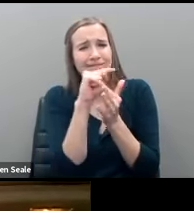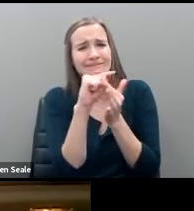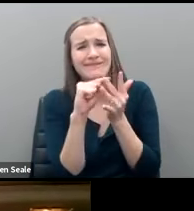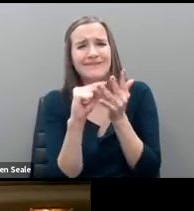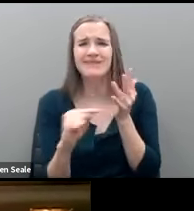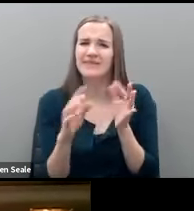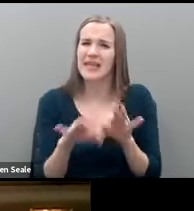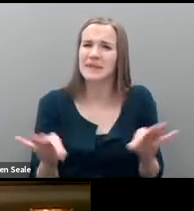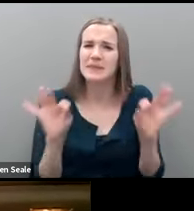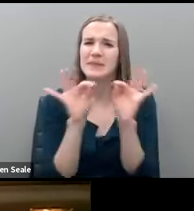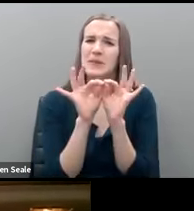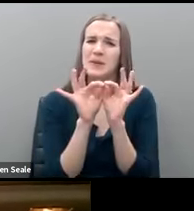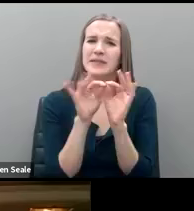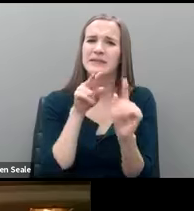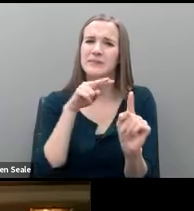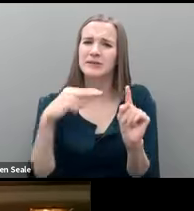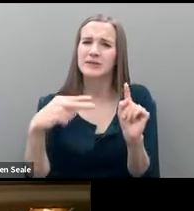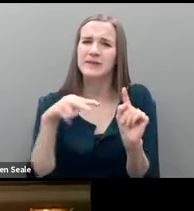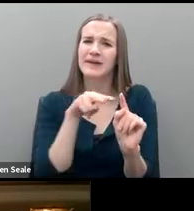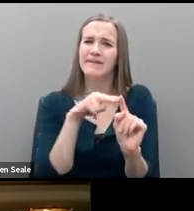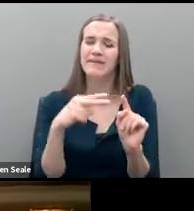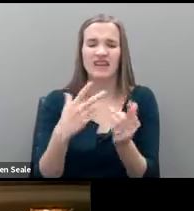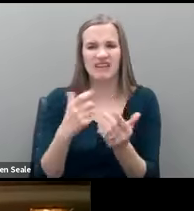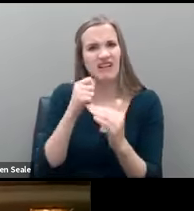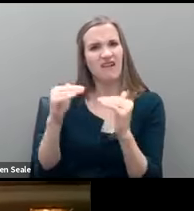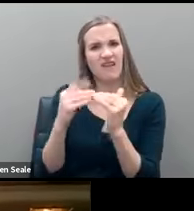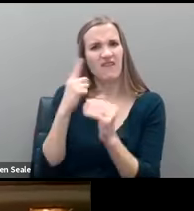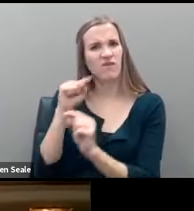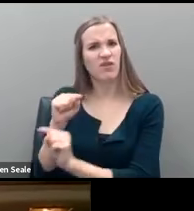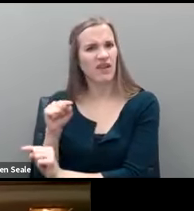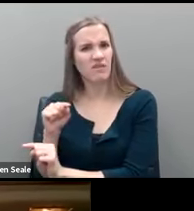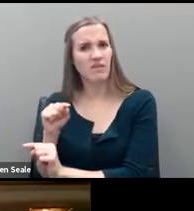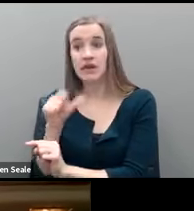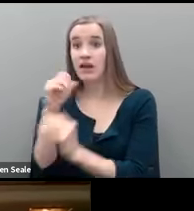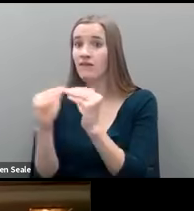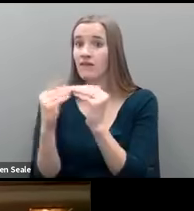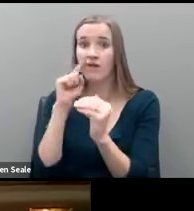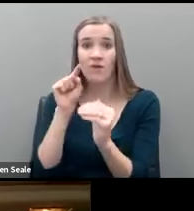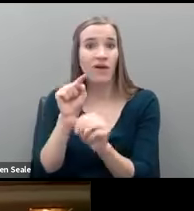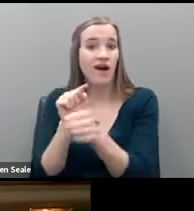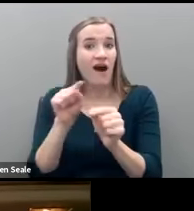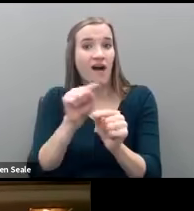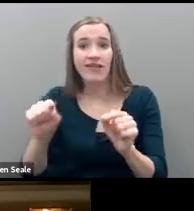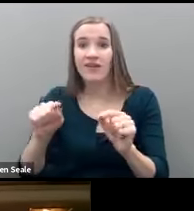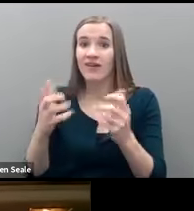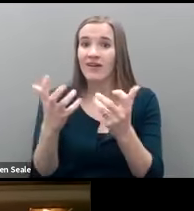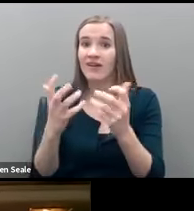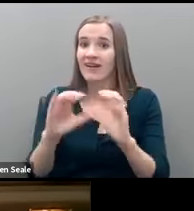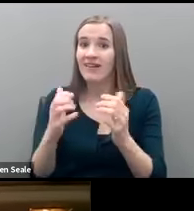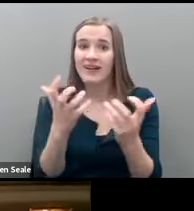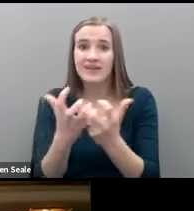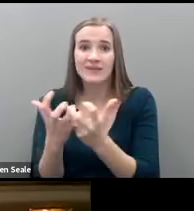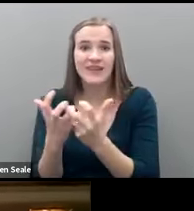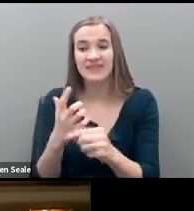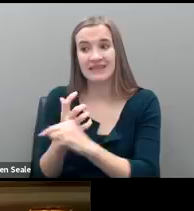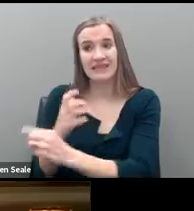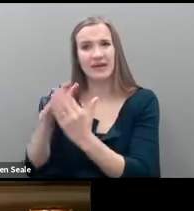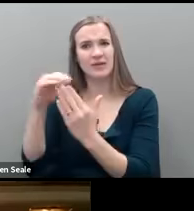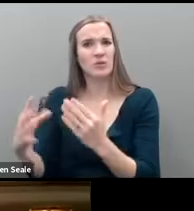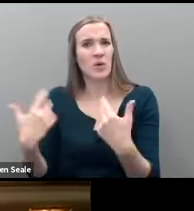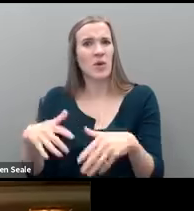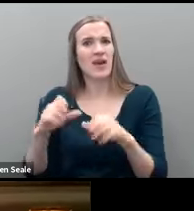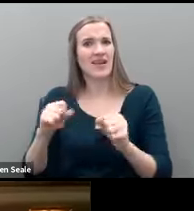And it's not fair to them. It's not fair to the rest of the class. It's not appropriate for the student who has so much to offer. And so